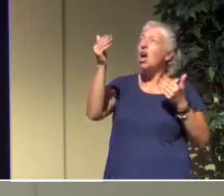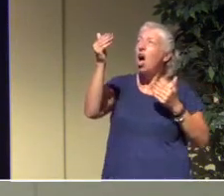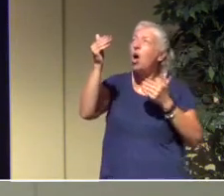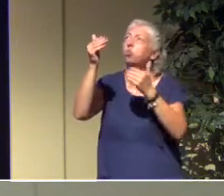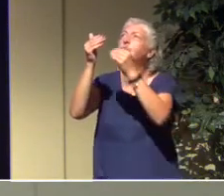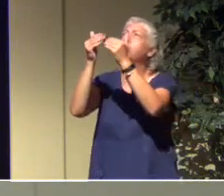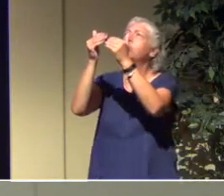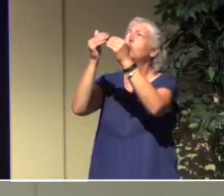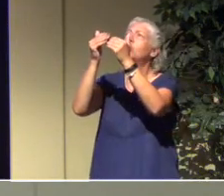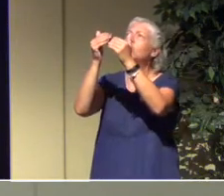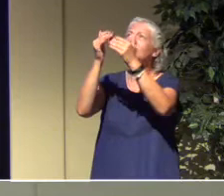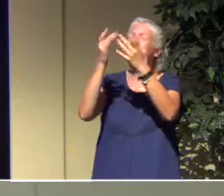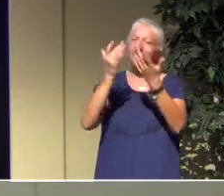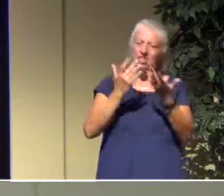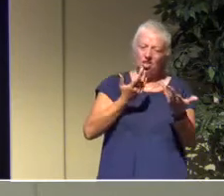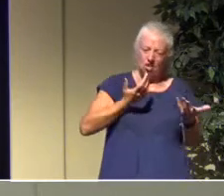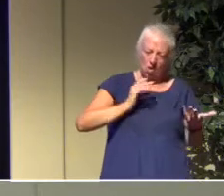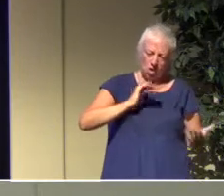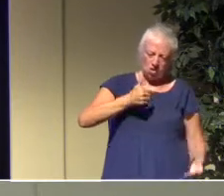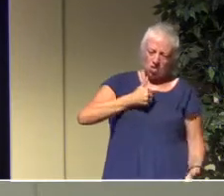soul wants and needs is you.